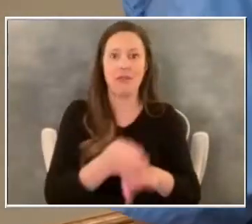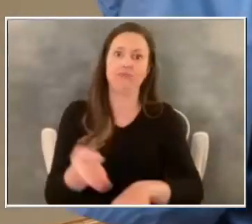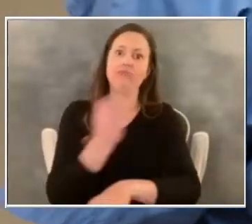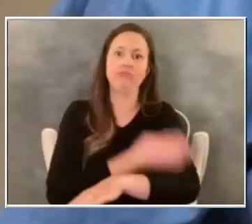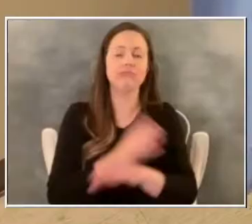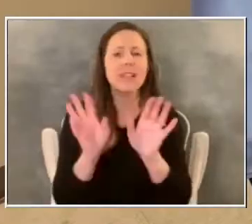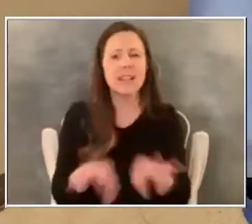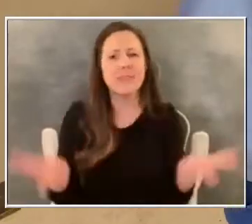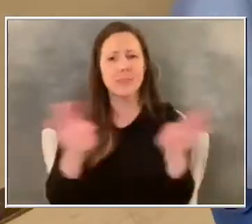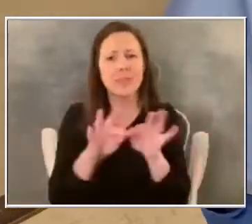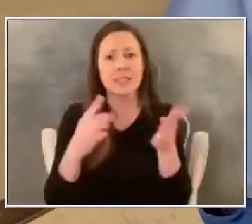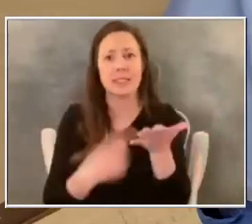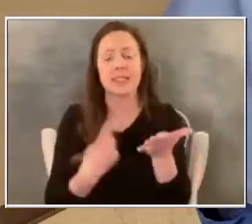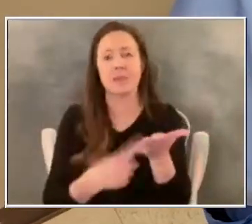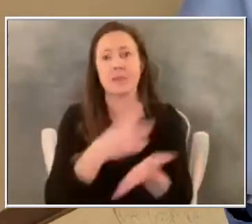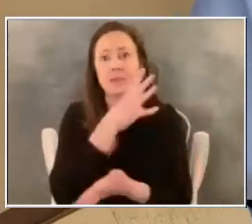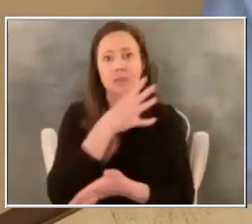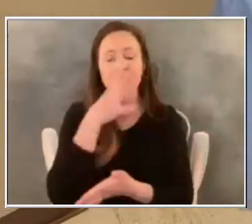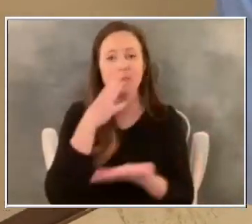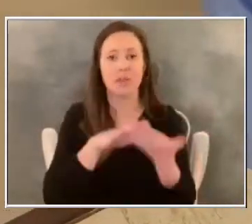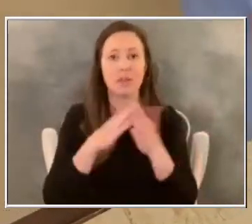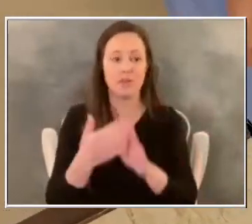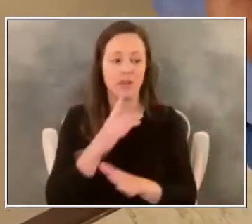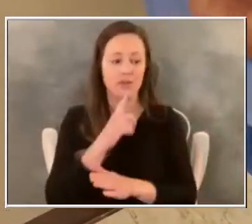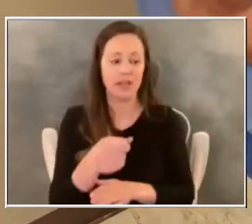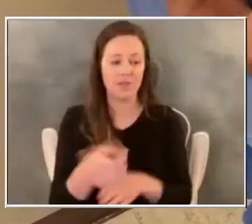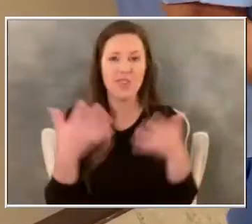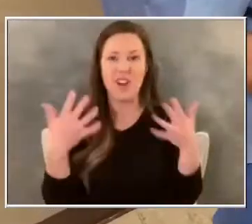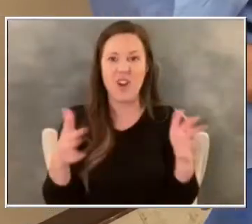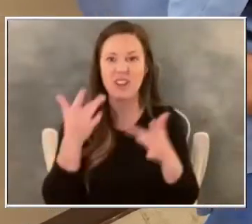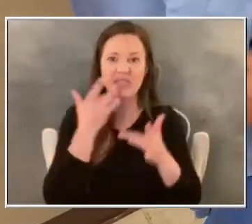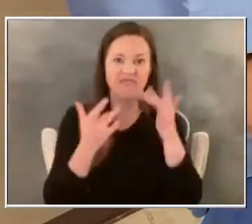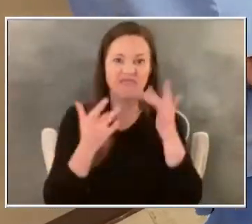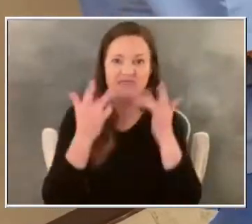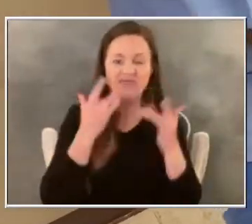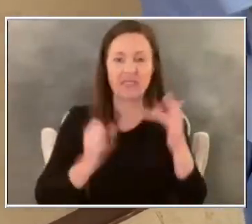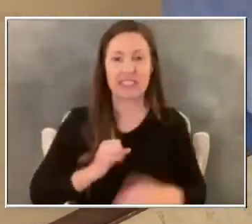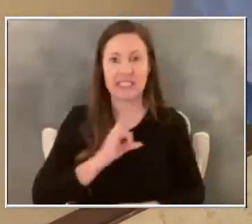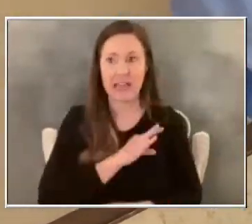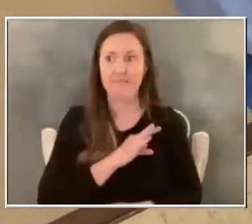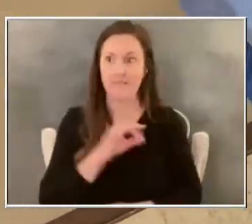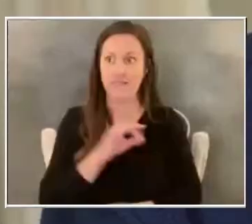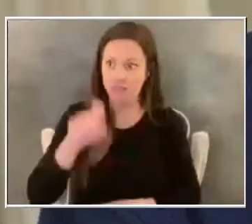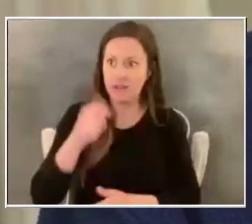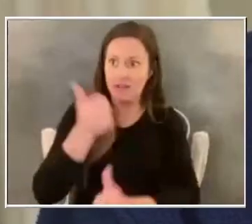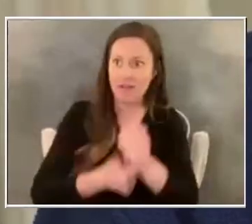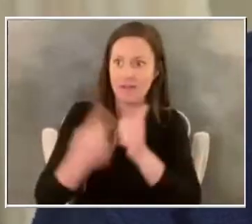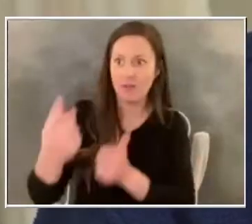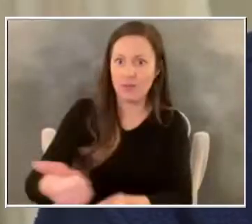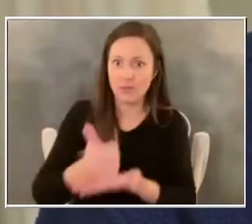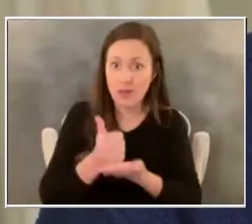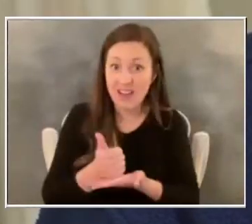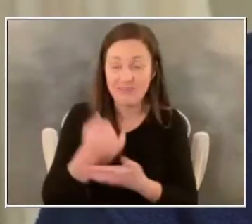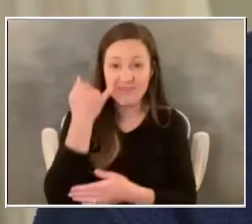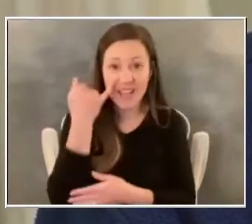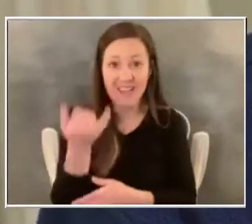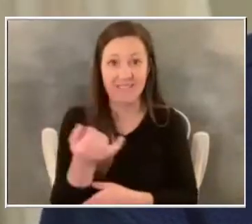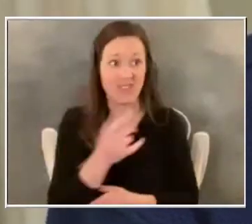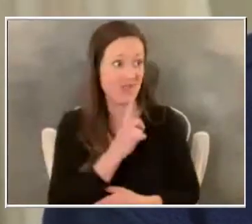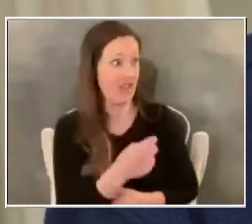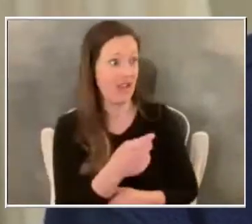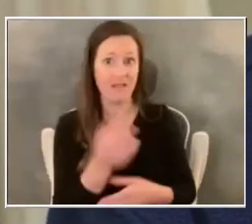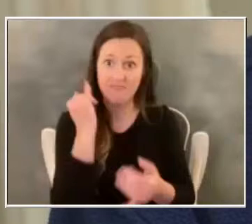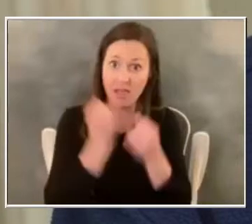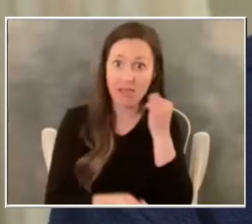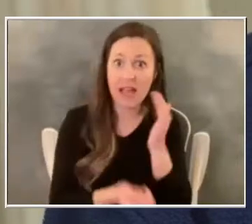rural community, you're already shorthanded, and it's kind of all hands on deck when you have something like a precipitous delivery show up